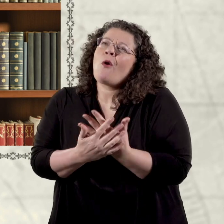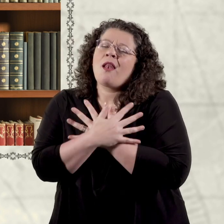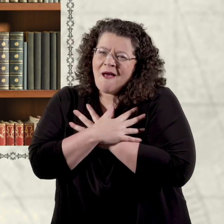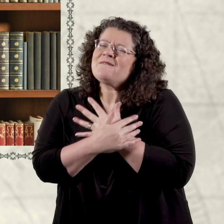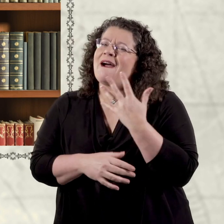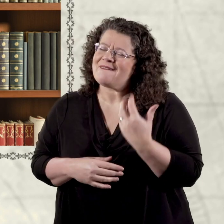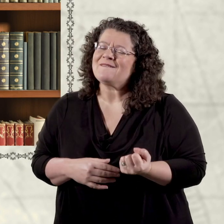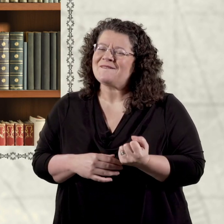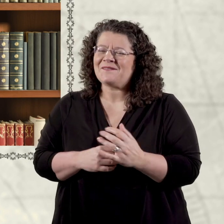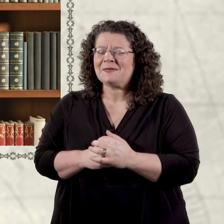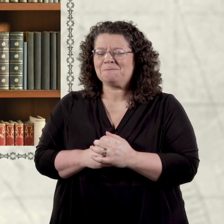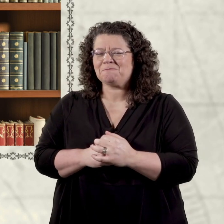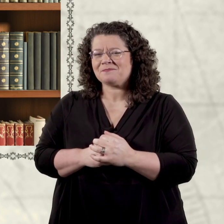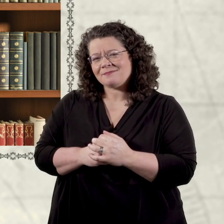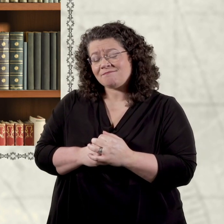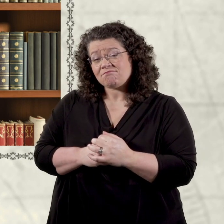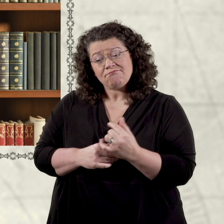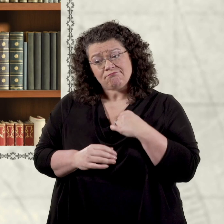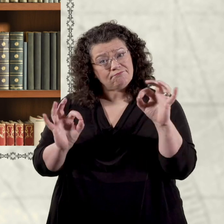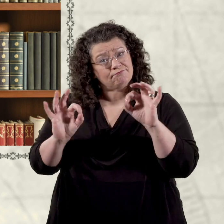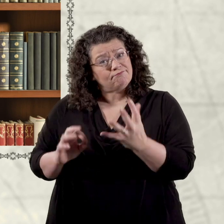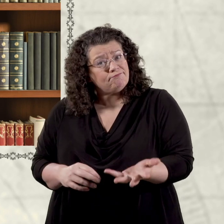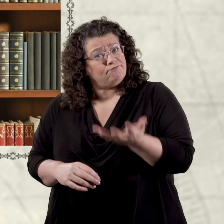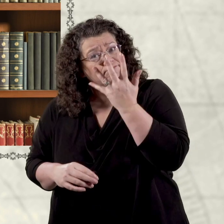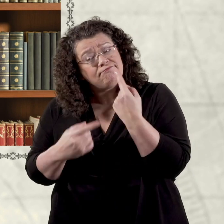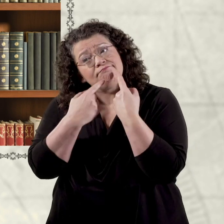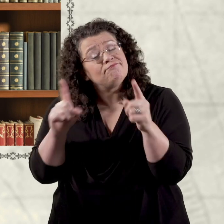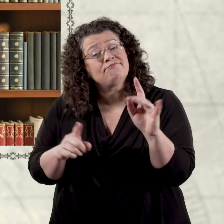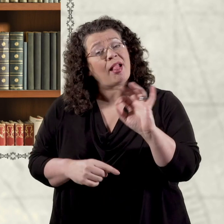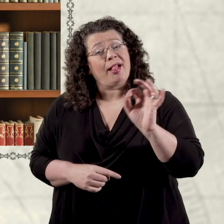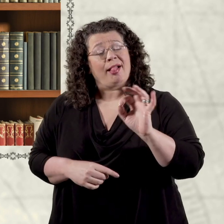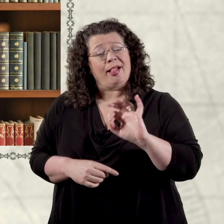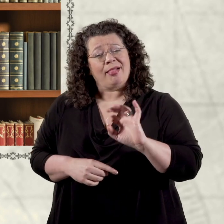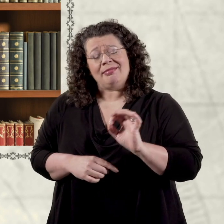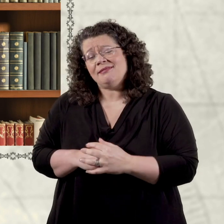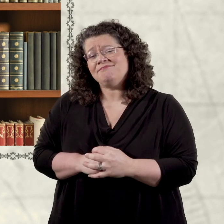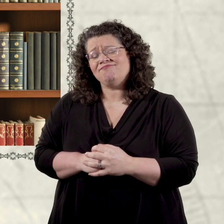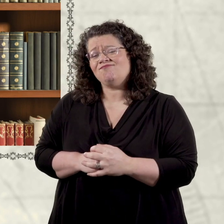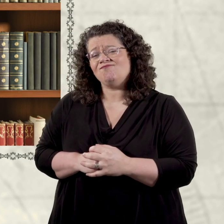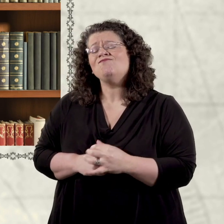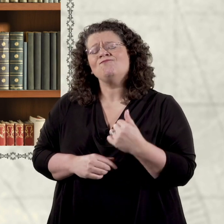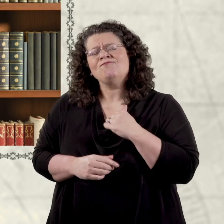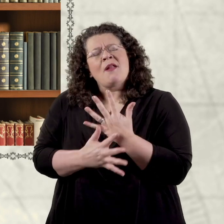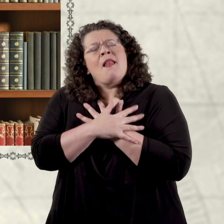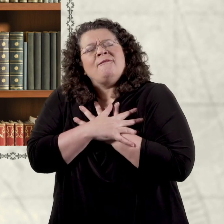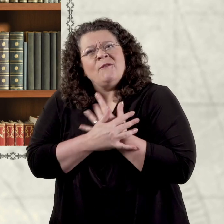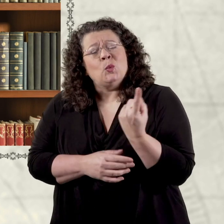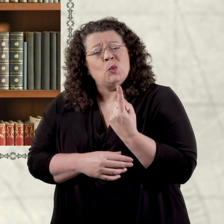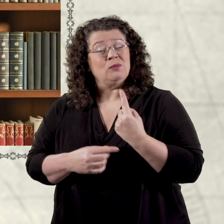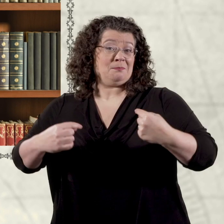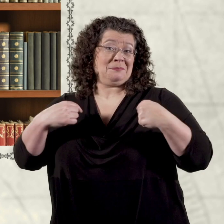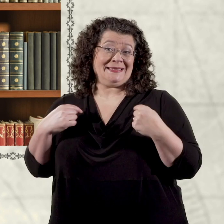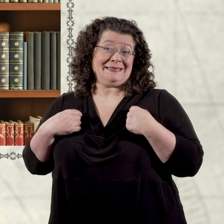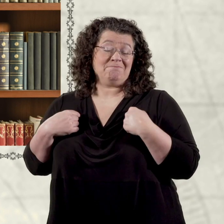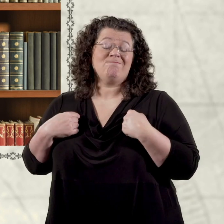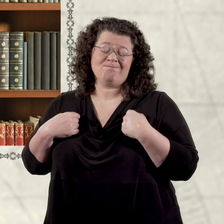fall in love. And I have no shame in admitting it either. I fell in love with